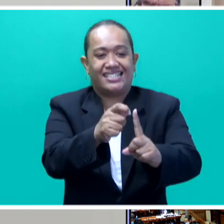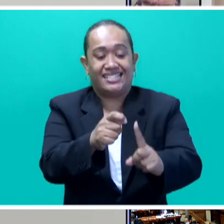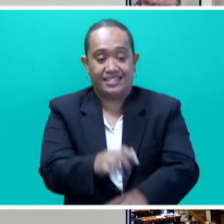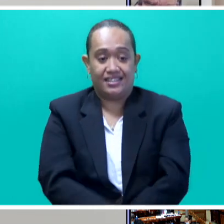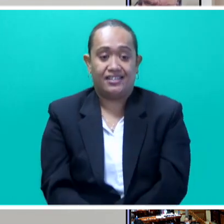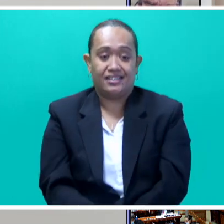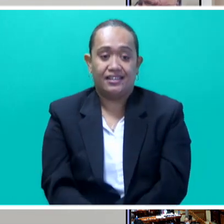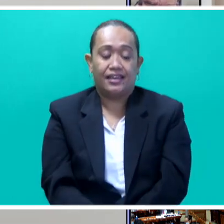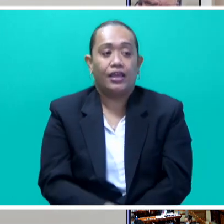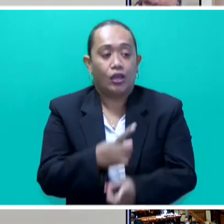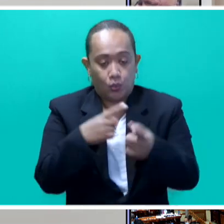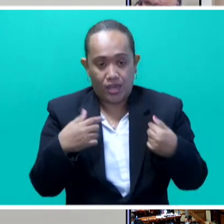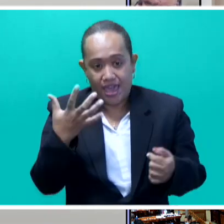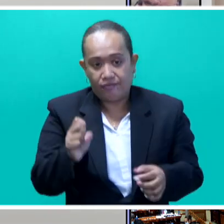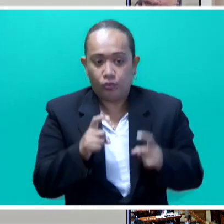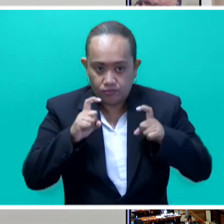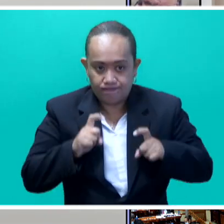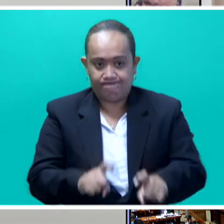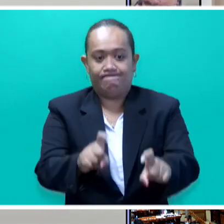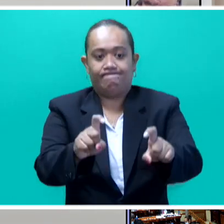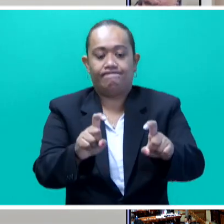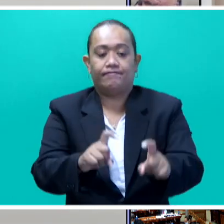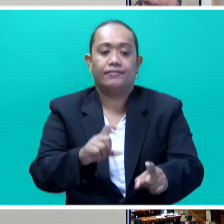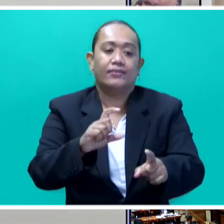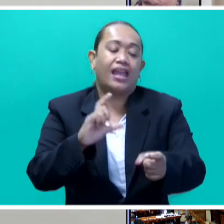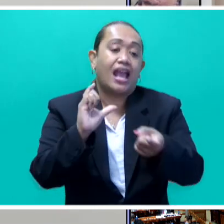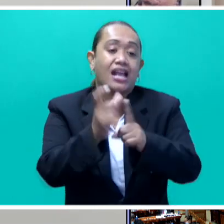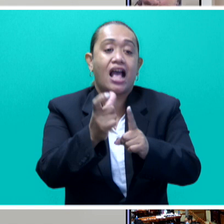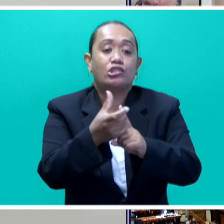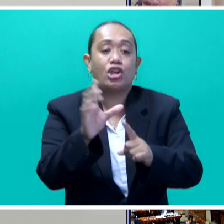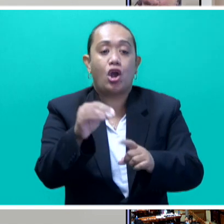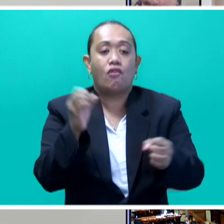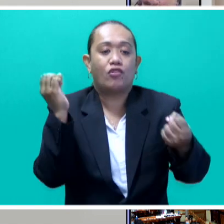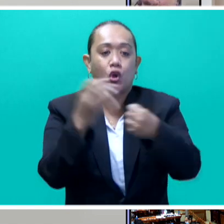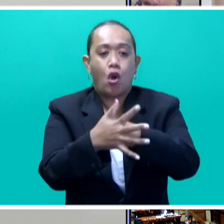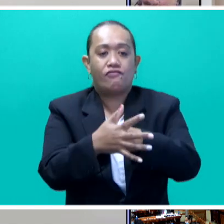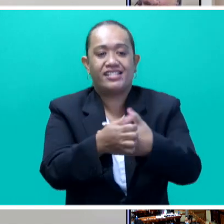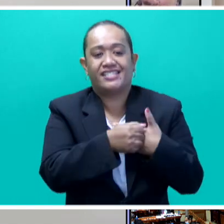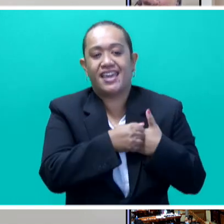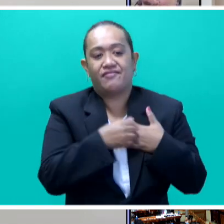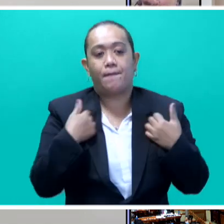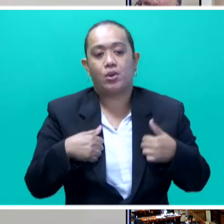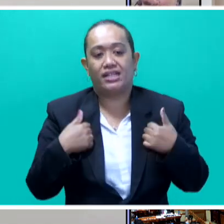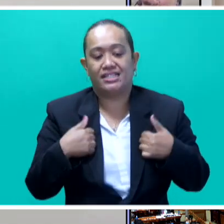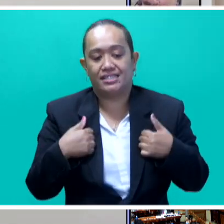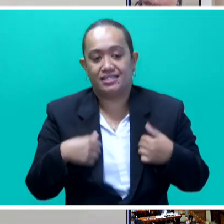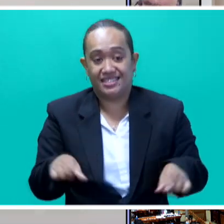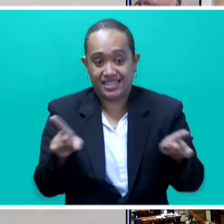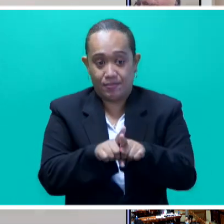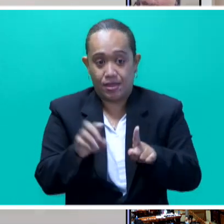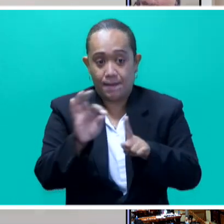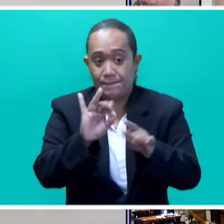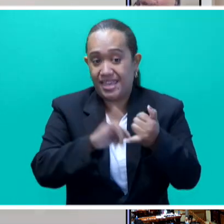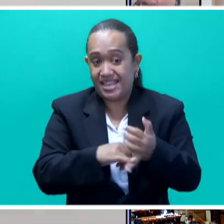of COVID-safe practice in order to be in a position to welcome back visitors. According to the Permanent Secretary for Health,